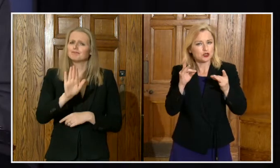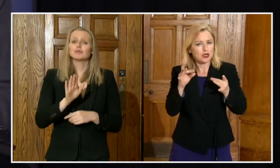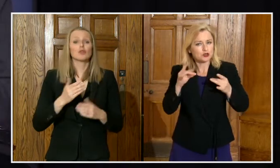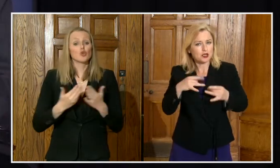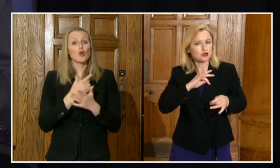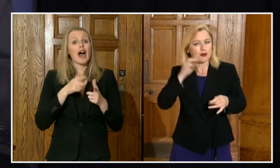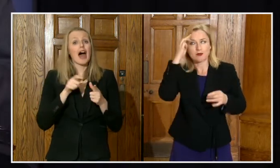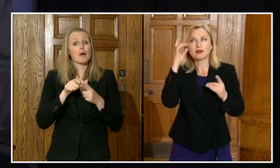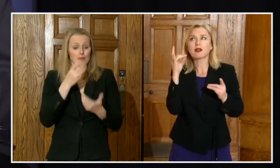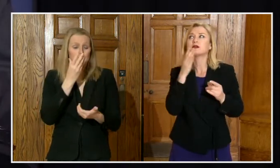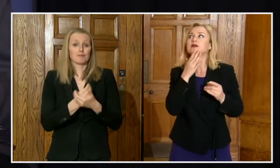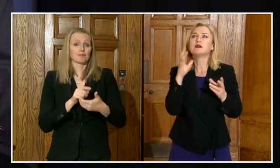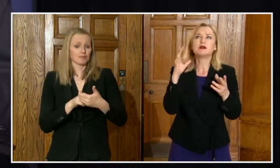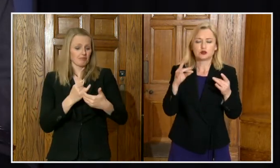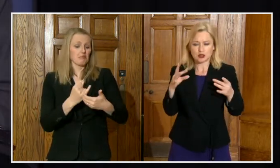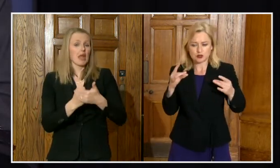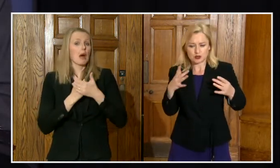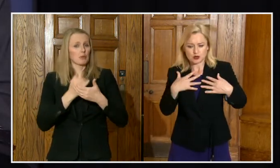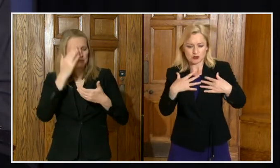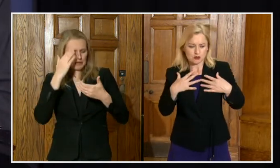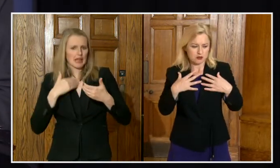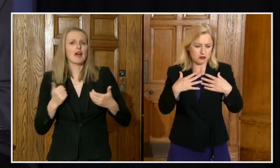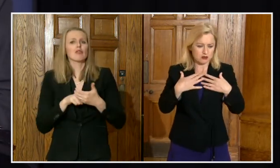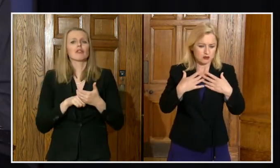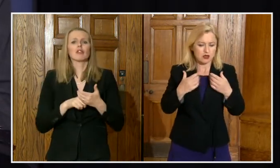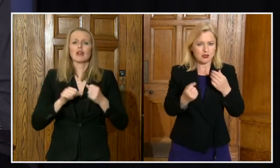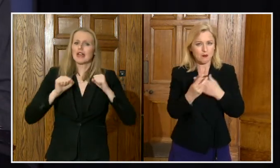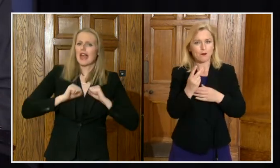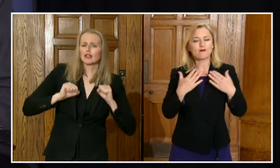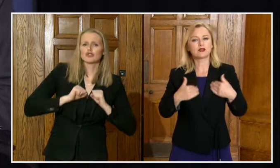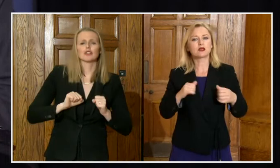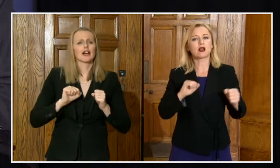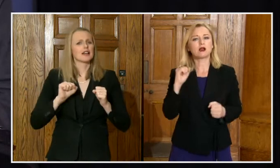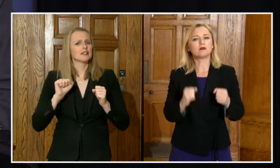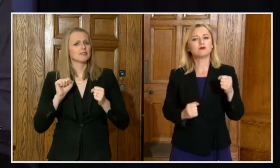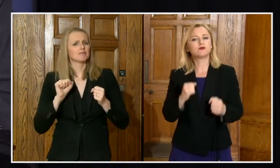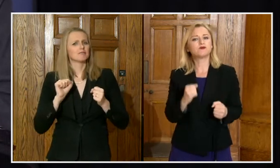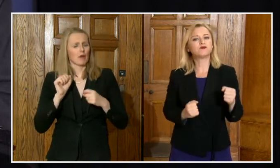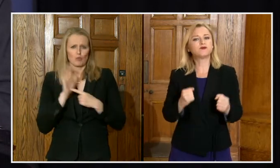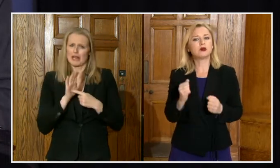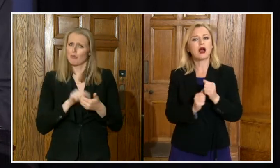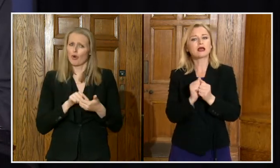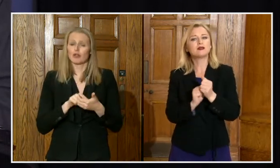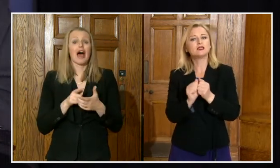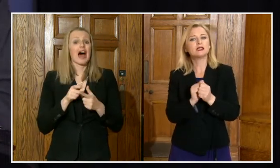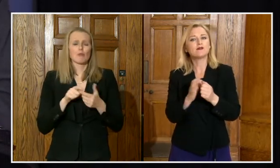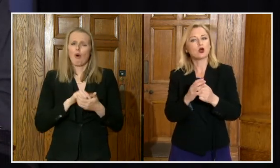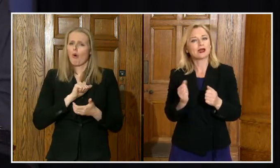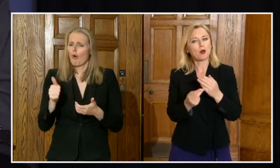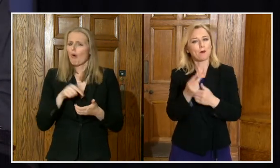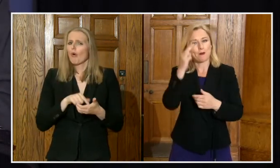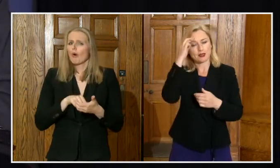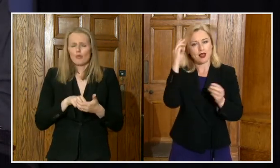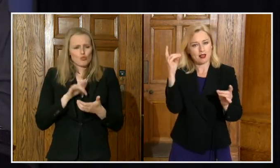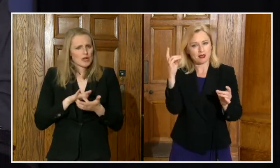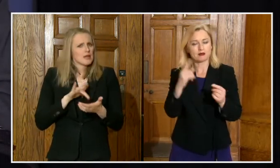mental health to how to maintain physical activity, which is so crucially important, are an important resource. We will develop those and